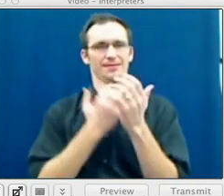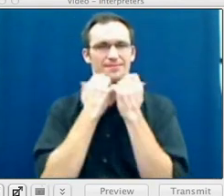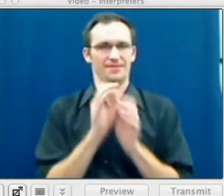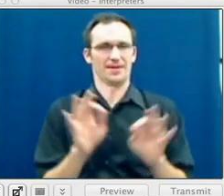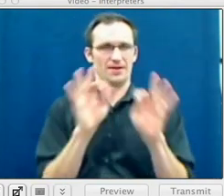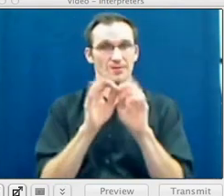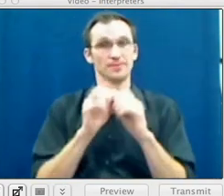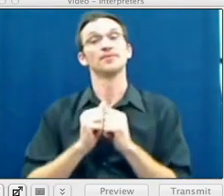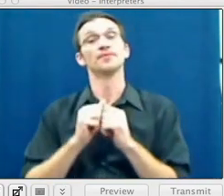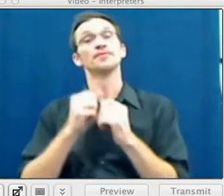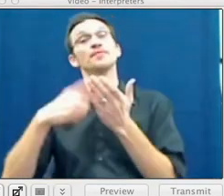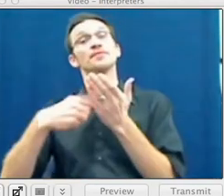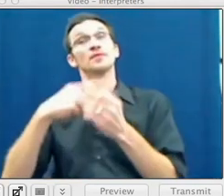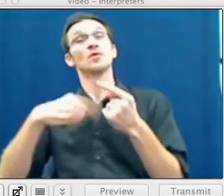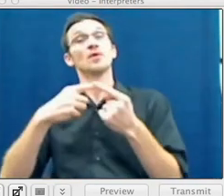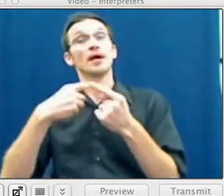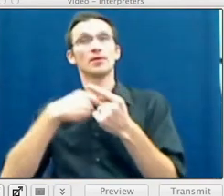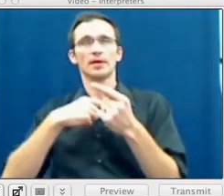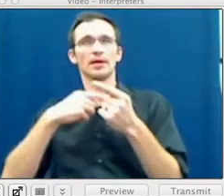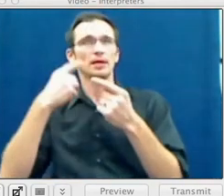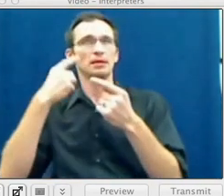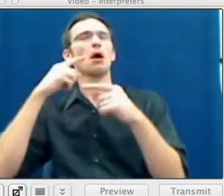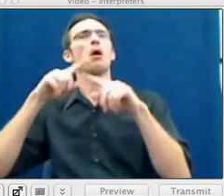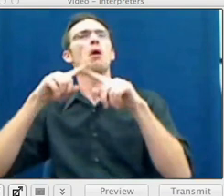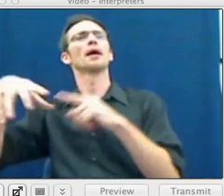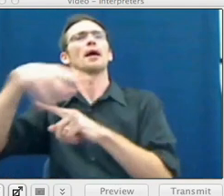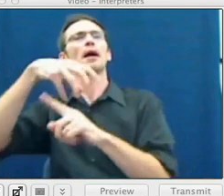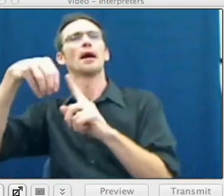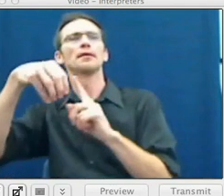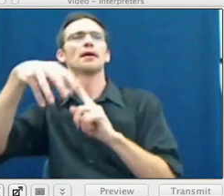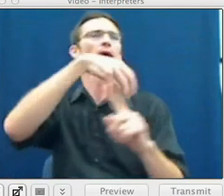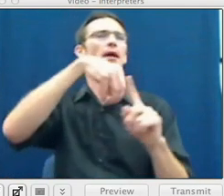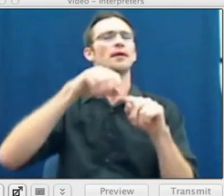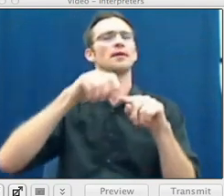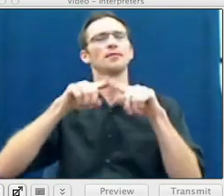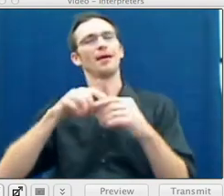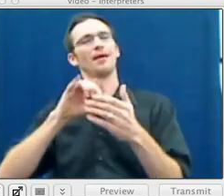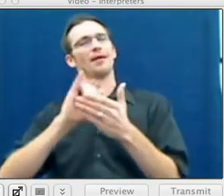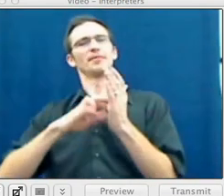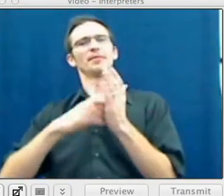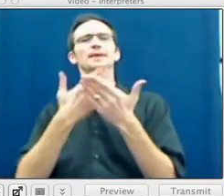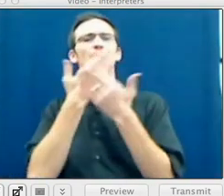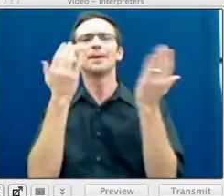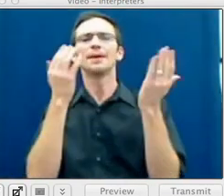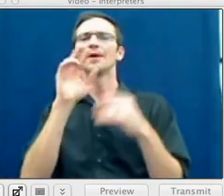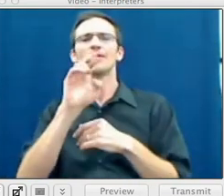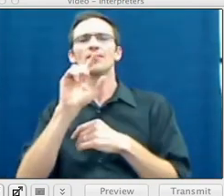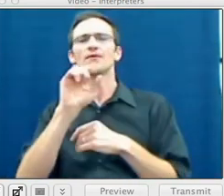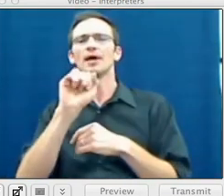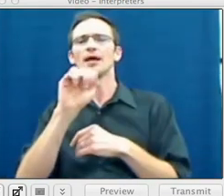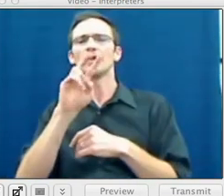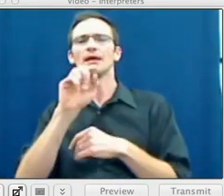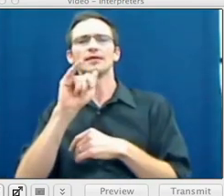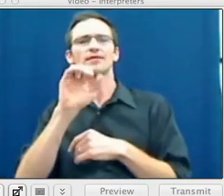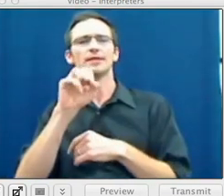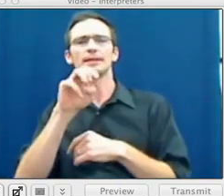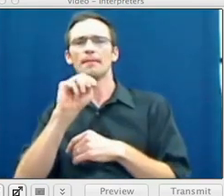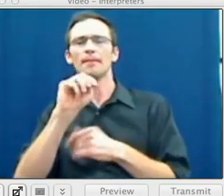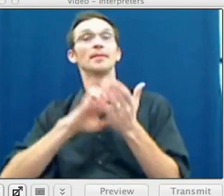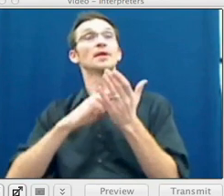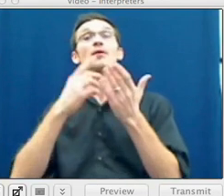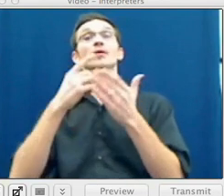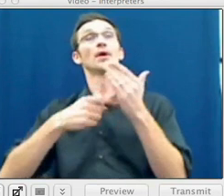or criticized as what we call ethical relativism in the ethics world. Ethical